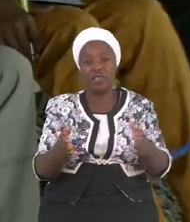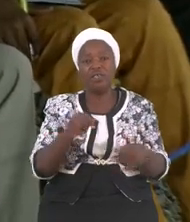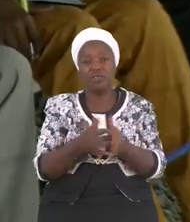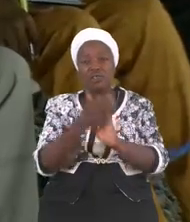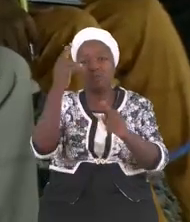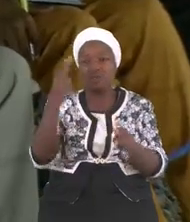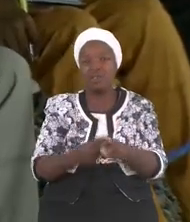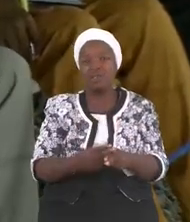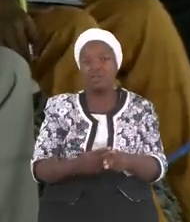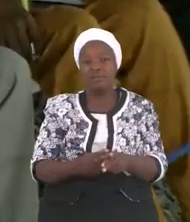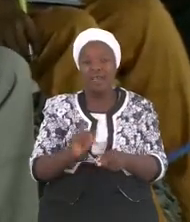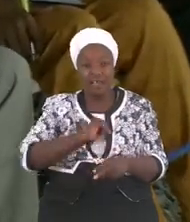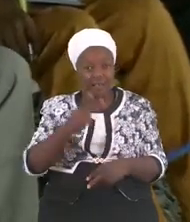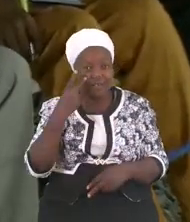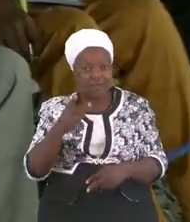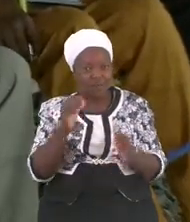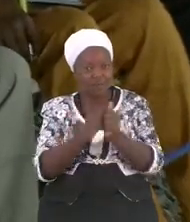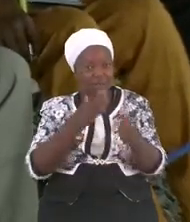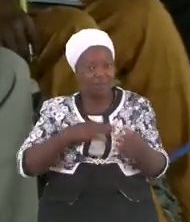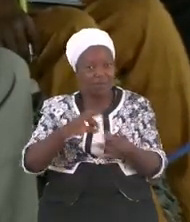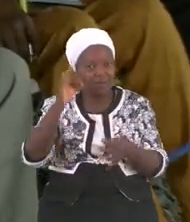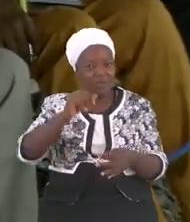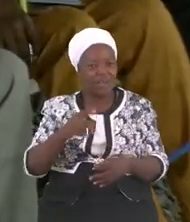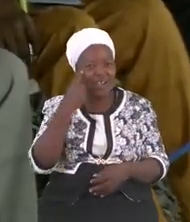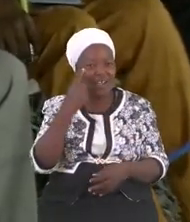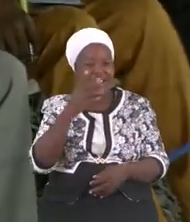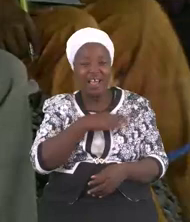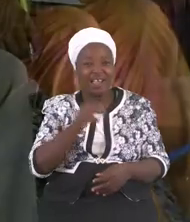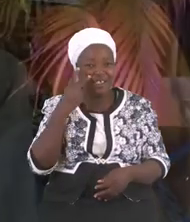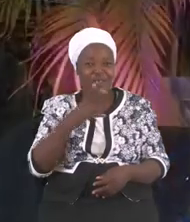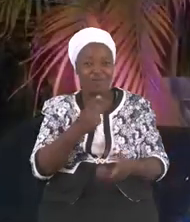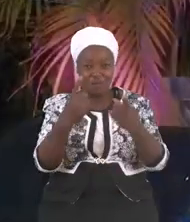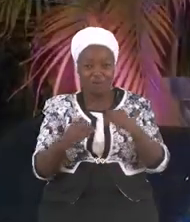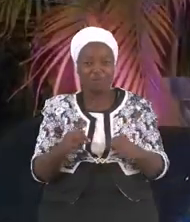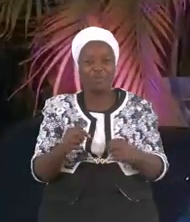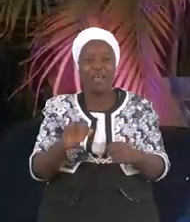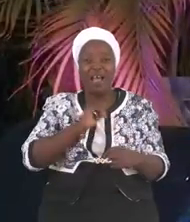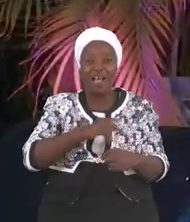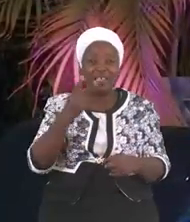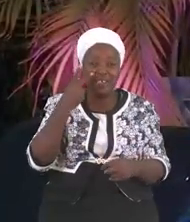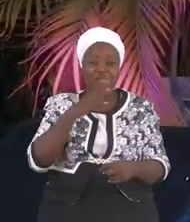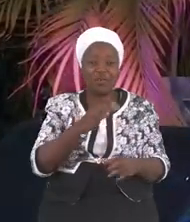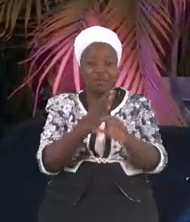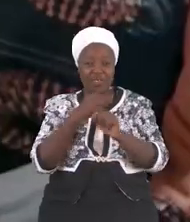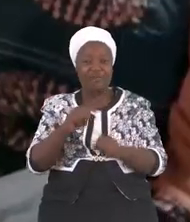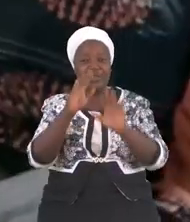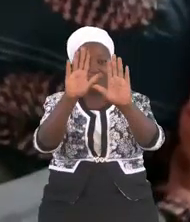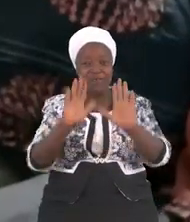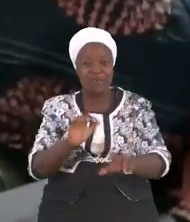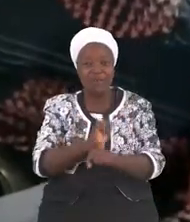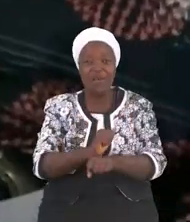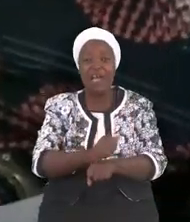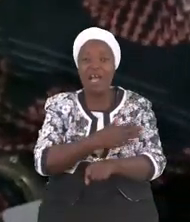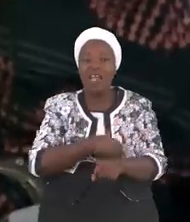name. I see you with my spiritual eyes. I see you coming. I see you receiving the miracle. And then